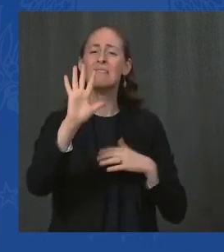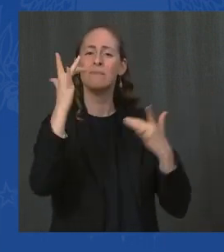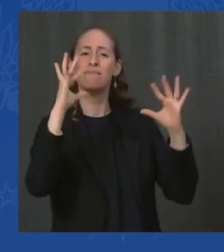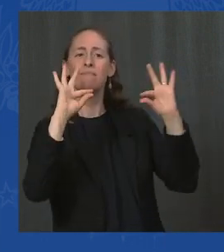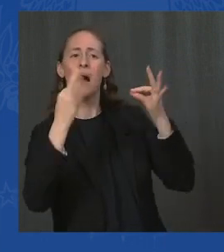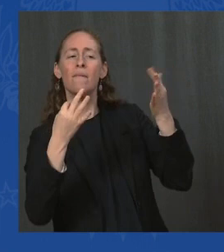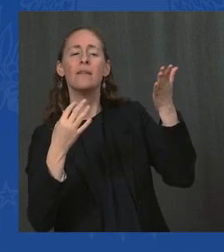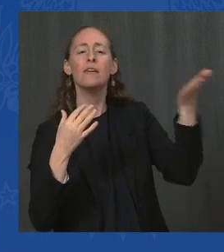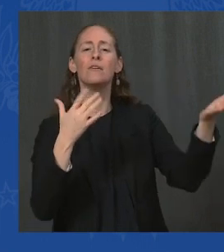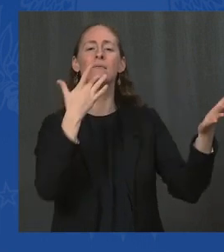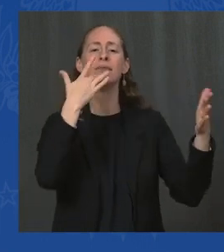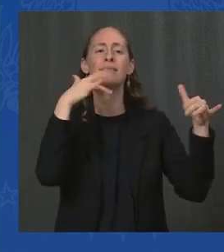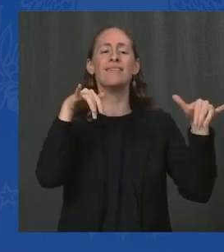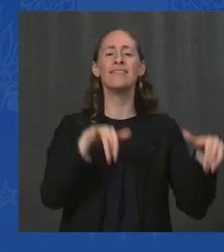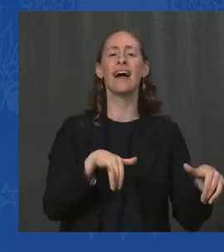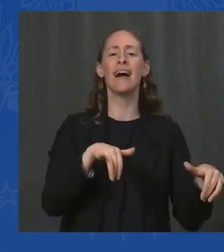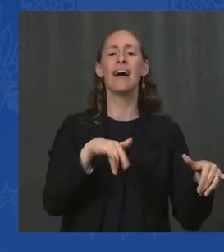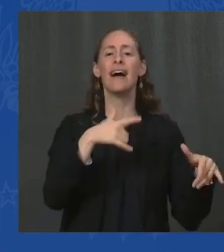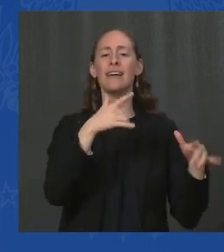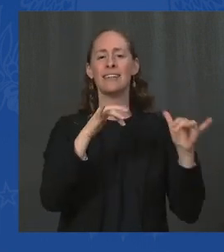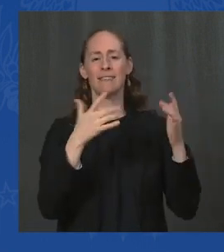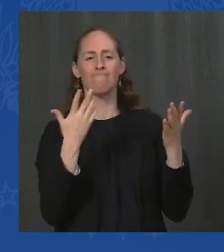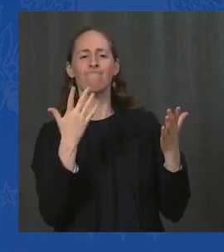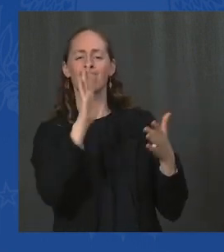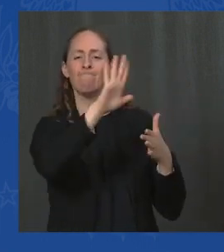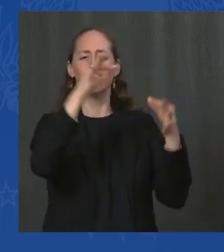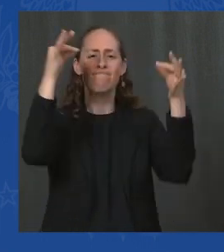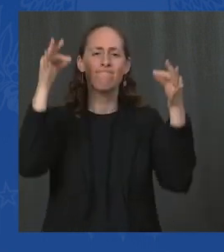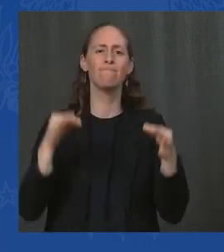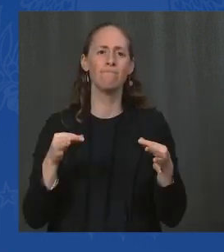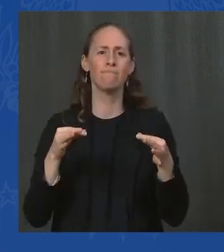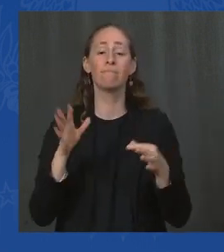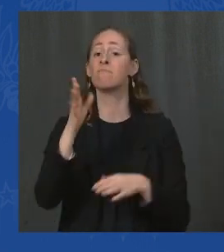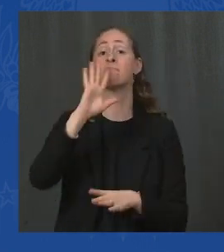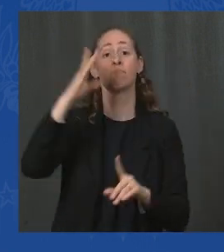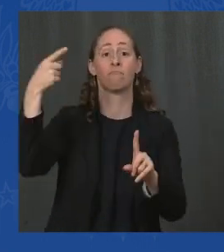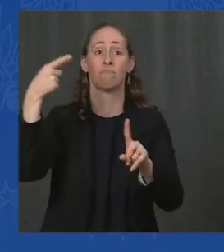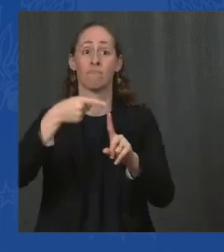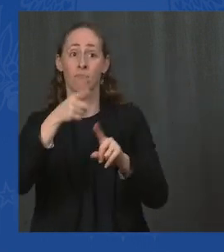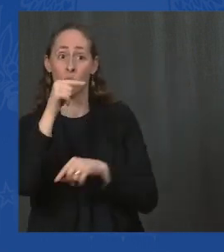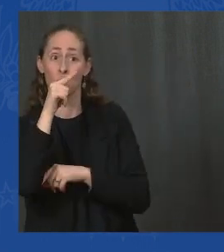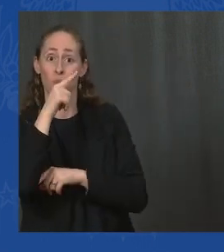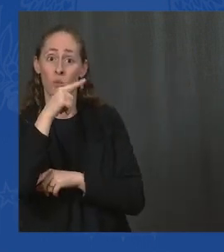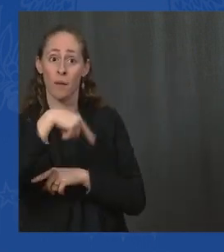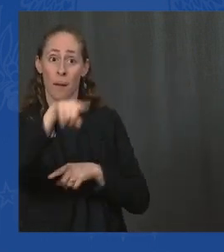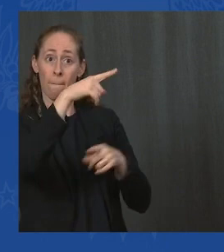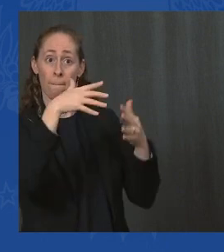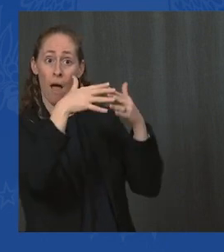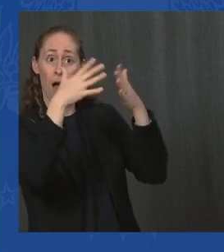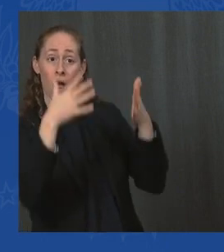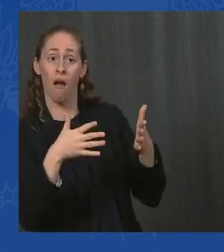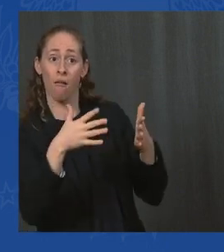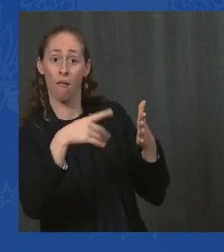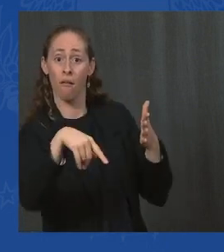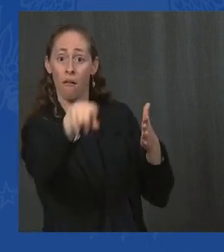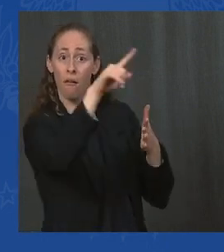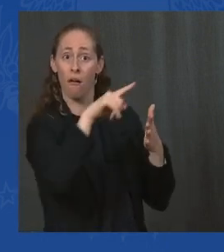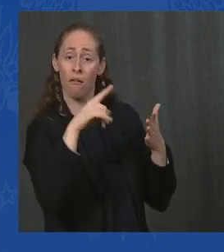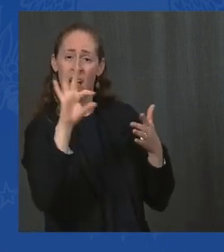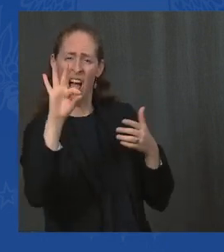line, 90% of Americans in Afghanistan who wanted to leave were able to